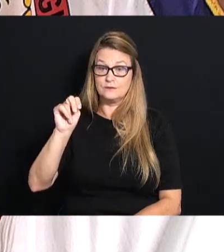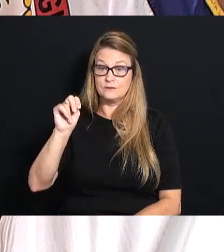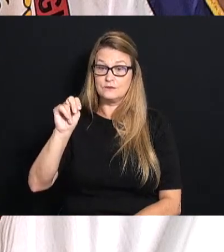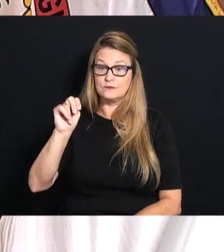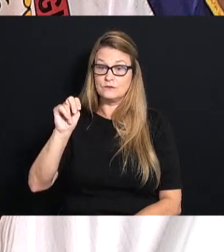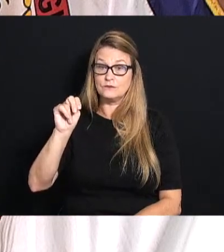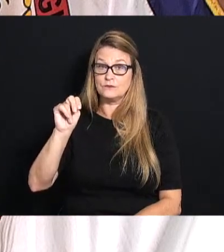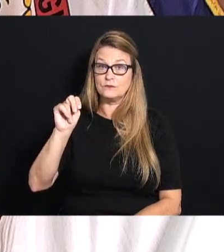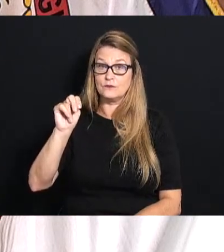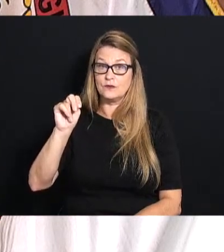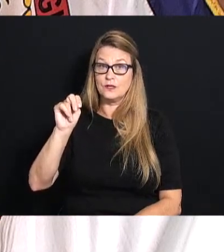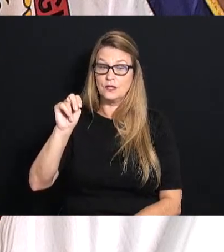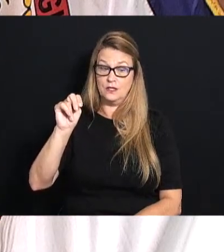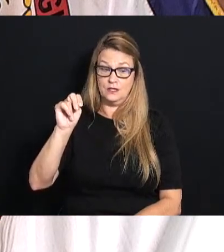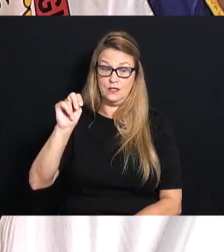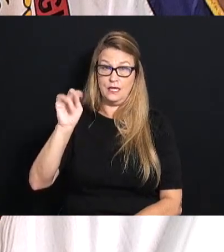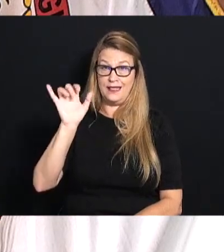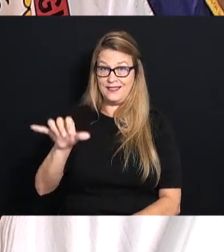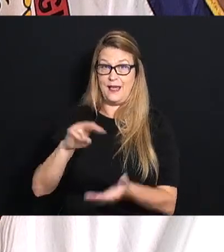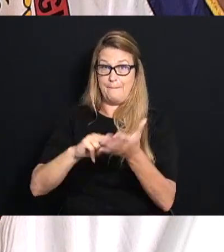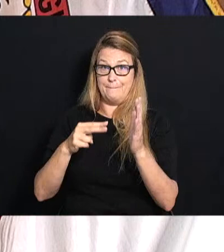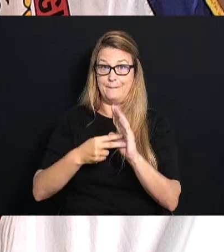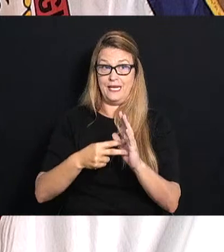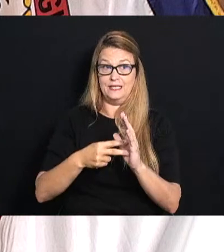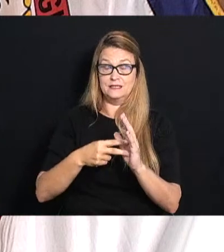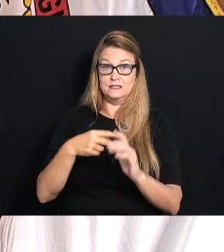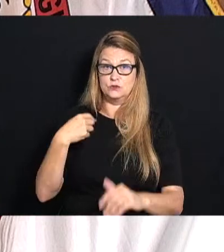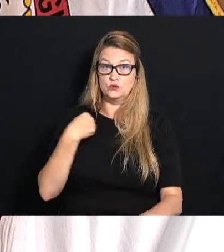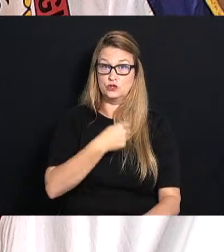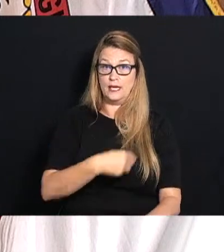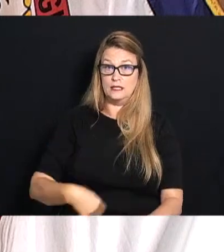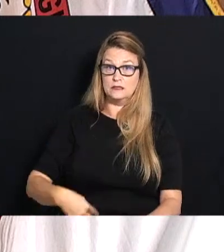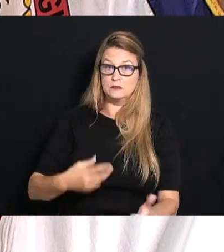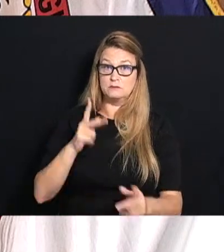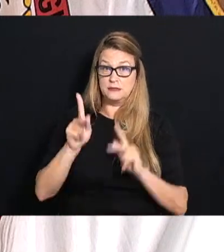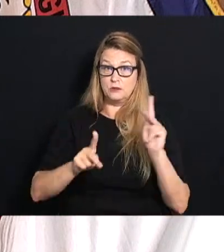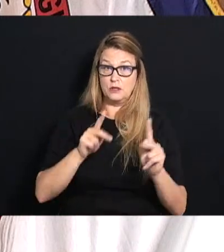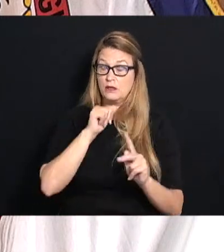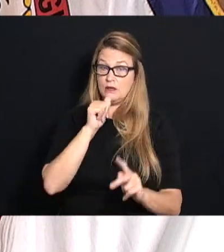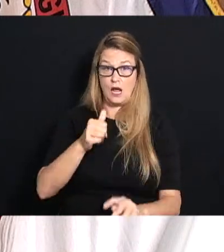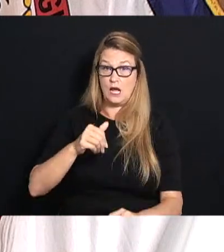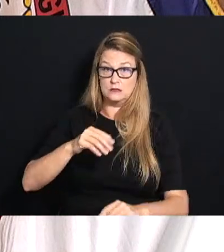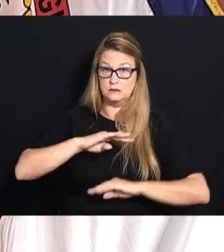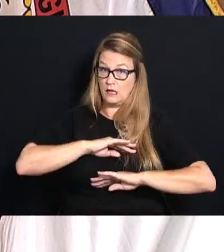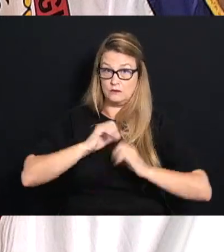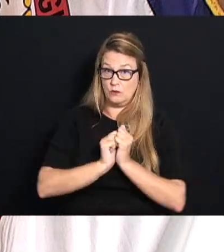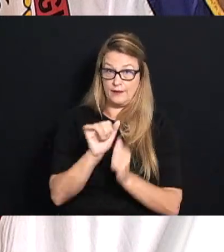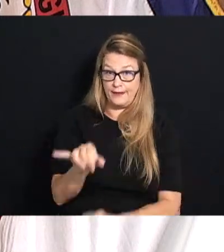with all that being said, the Chinese are probably not very happy with that.